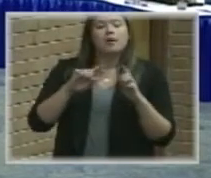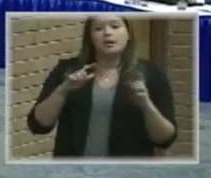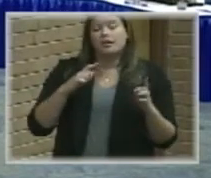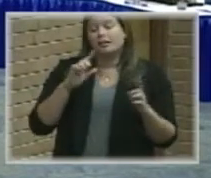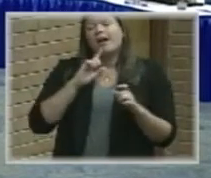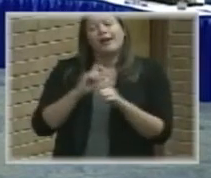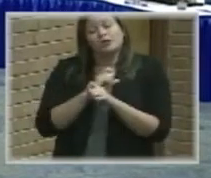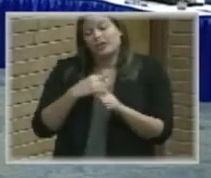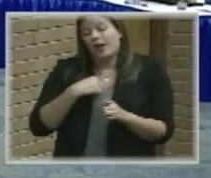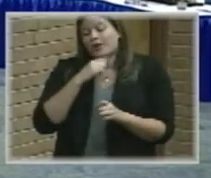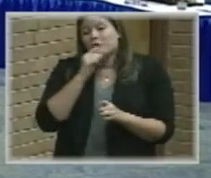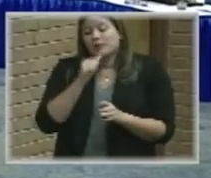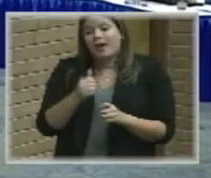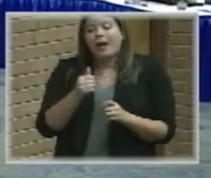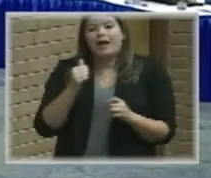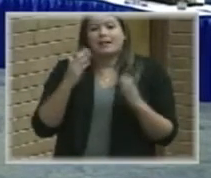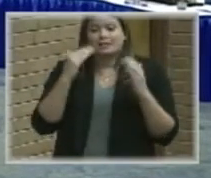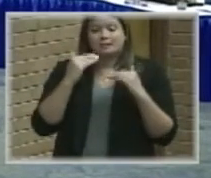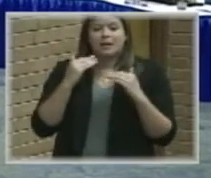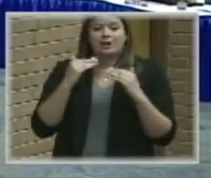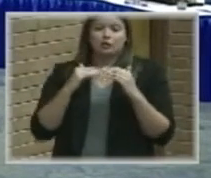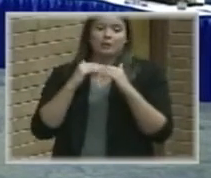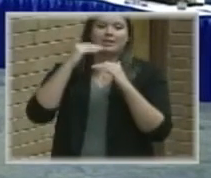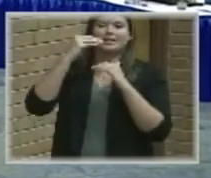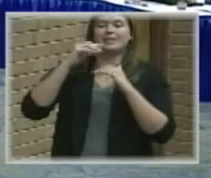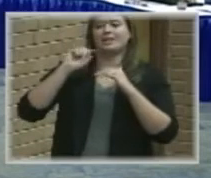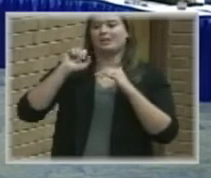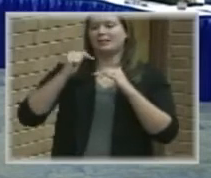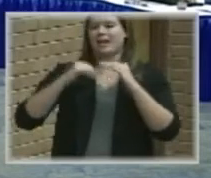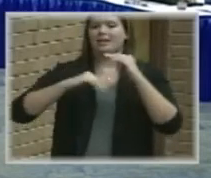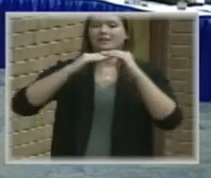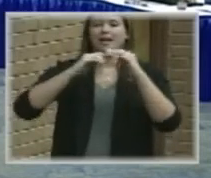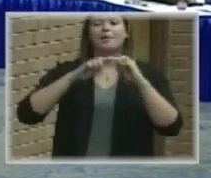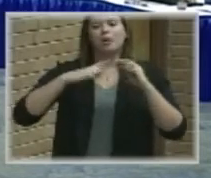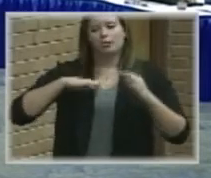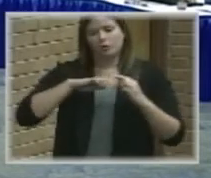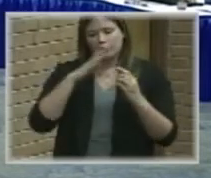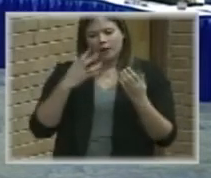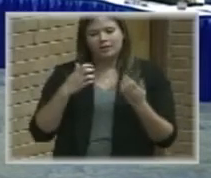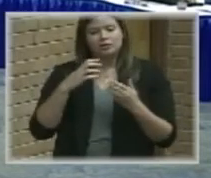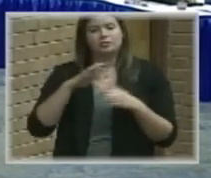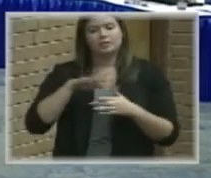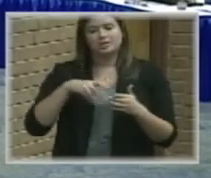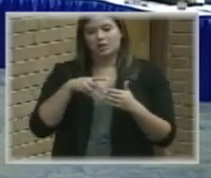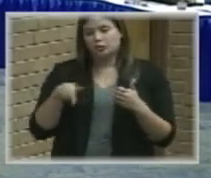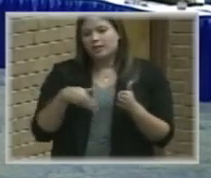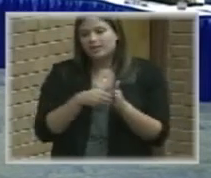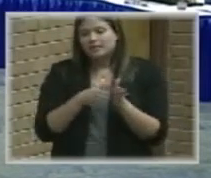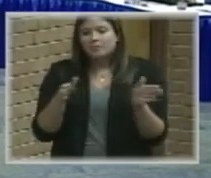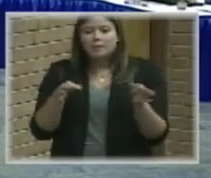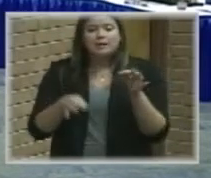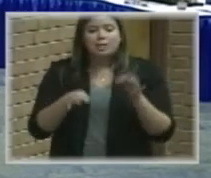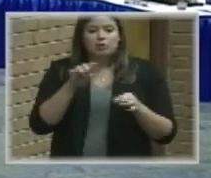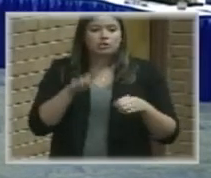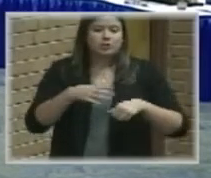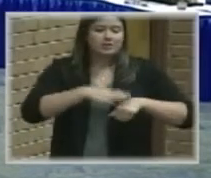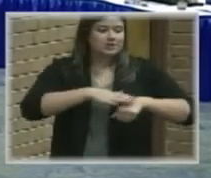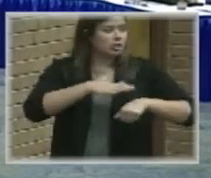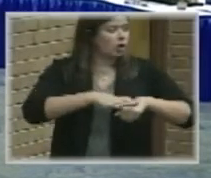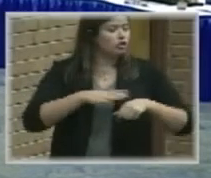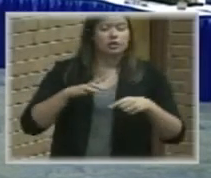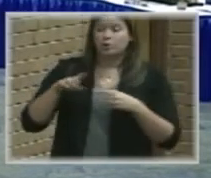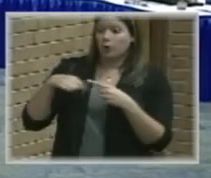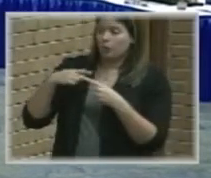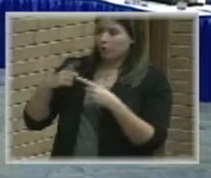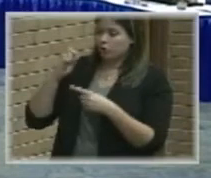expect to exceed the tax cap, but we do want to schedule this public hearing as a precaution. When should we hear on that? We don't know.